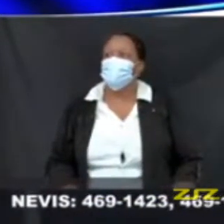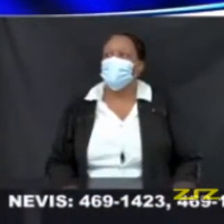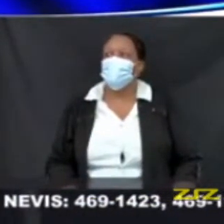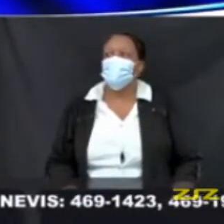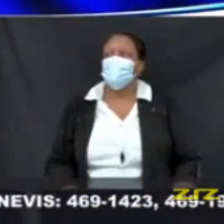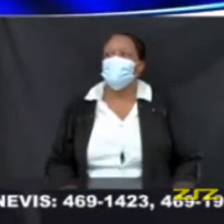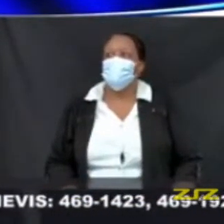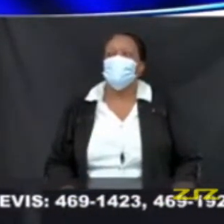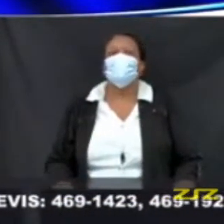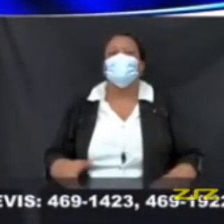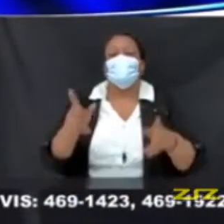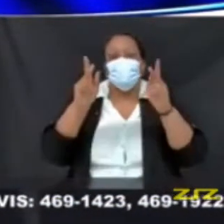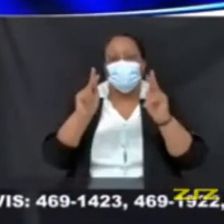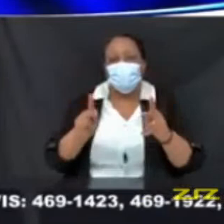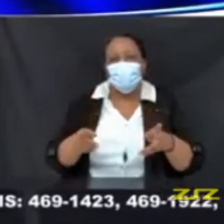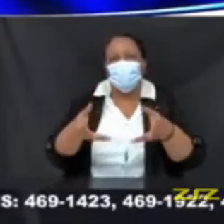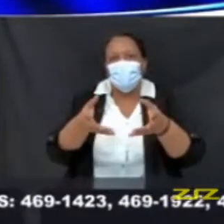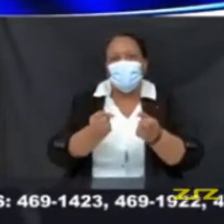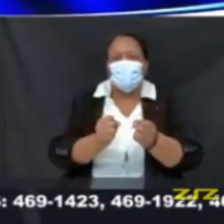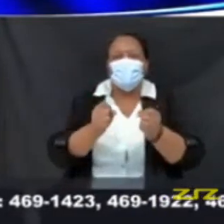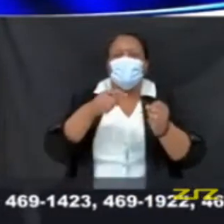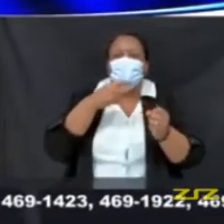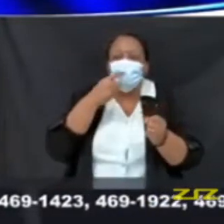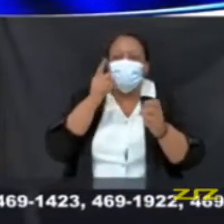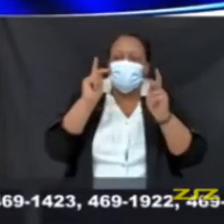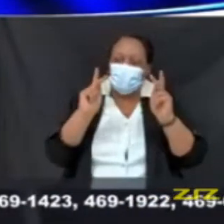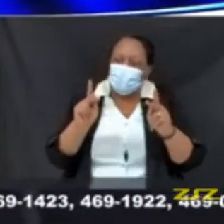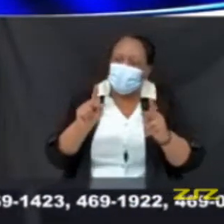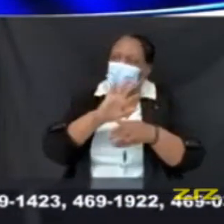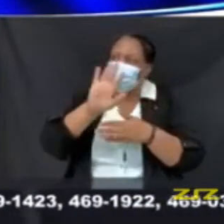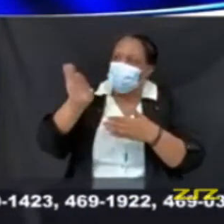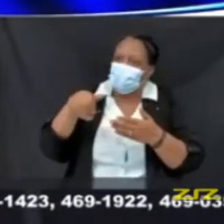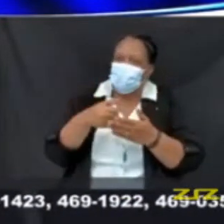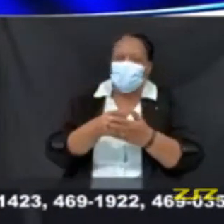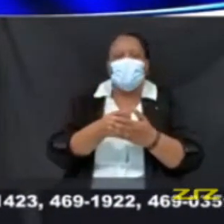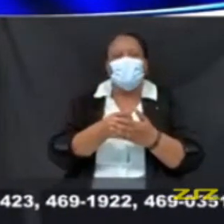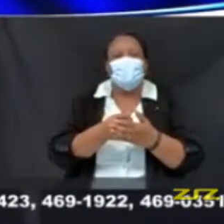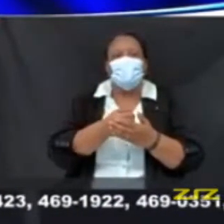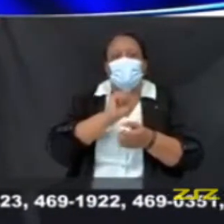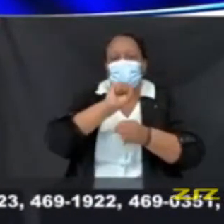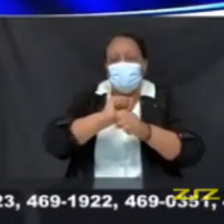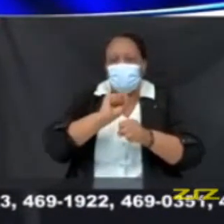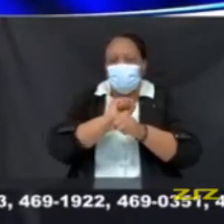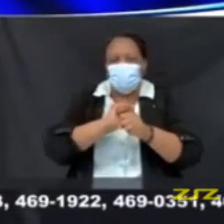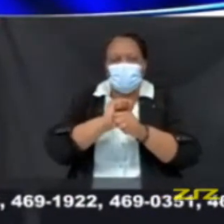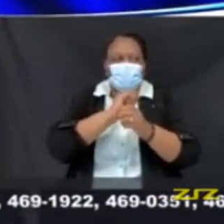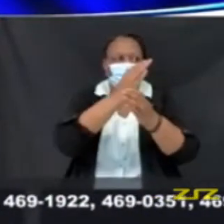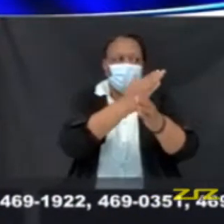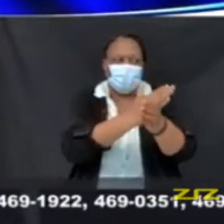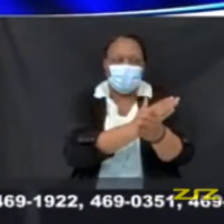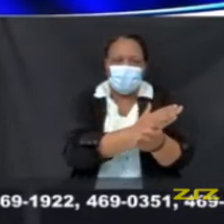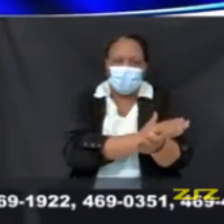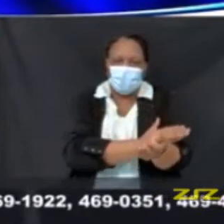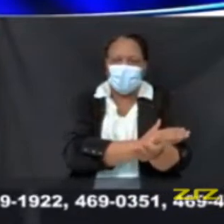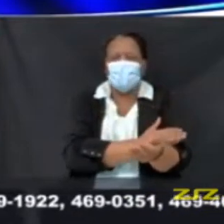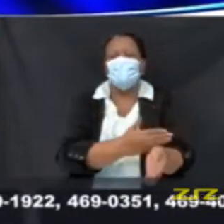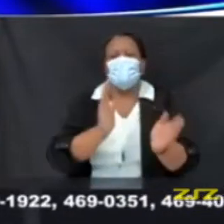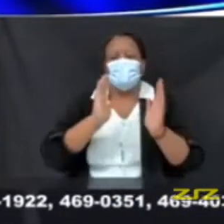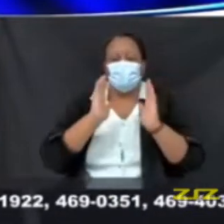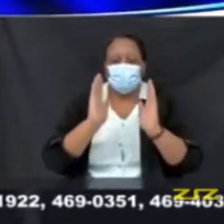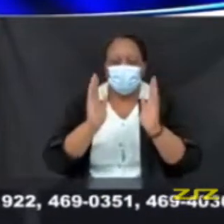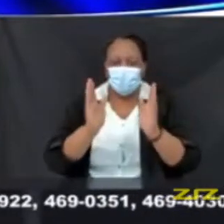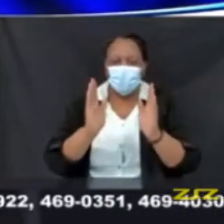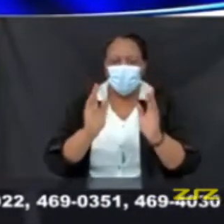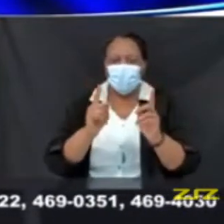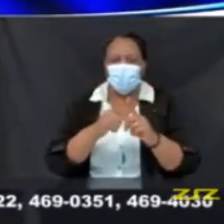Agency wishes to reassure the general public that the annual work program of the agency is guided in large measure by